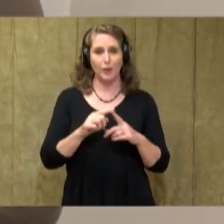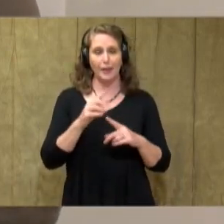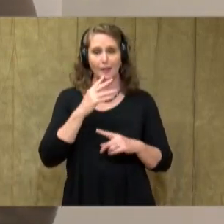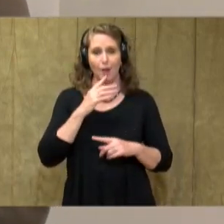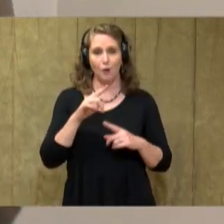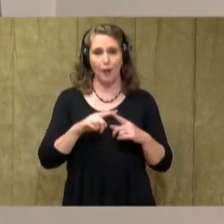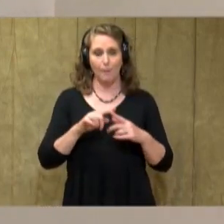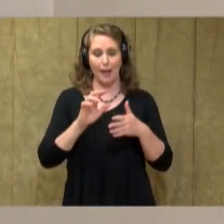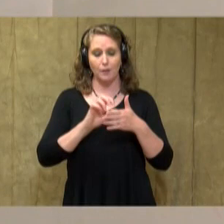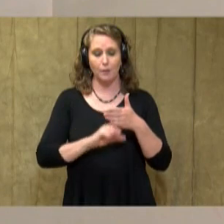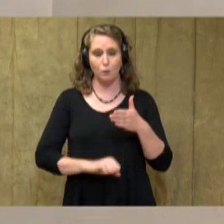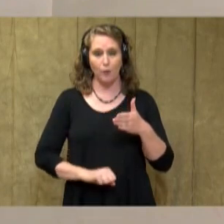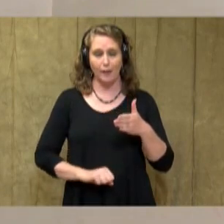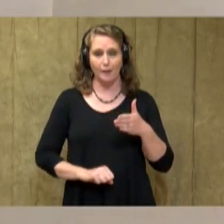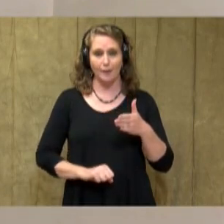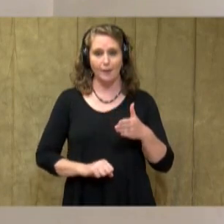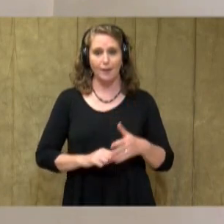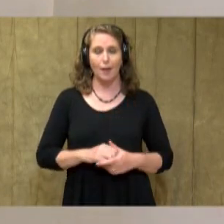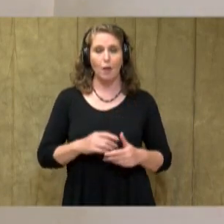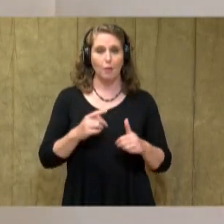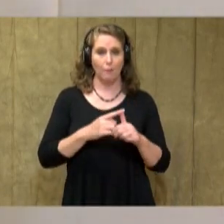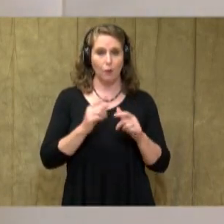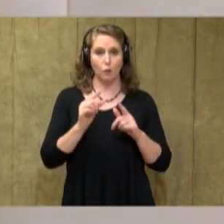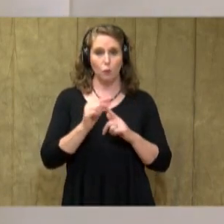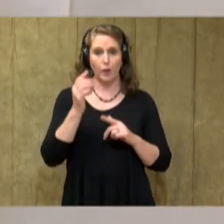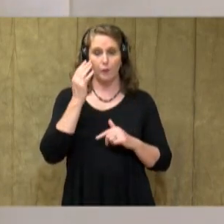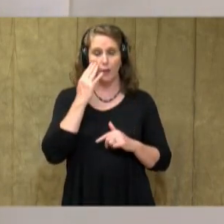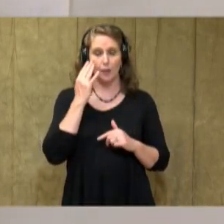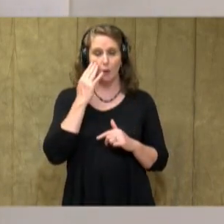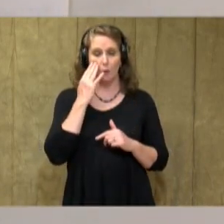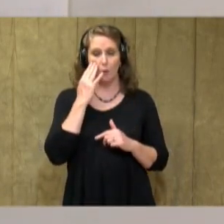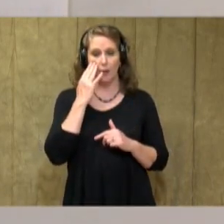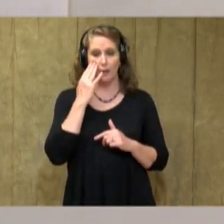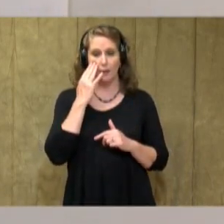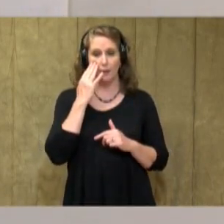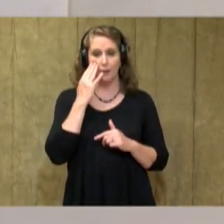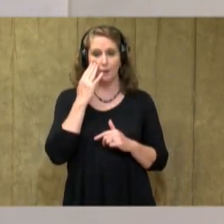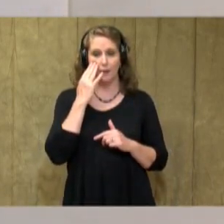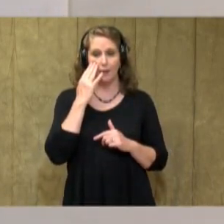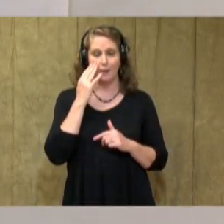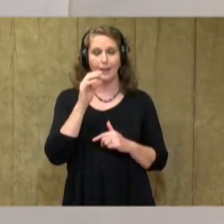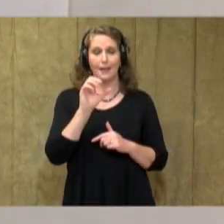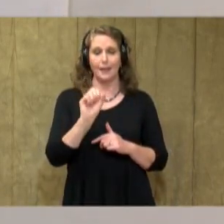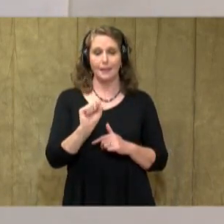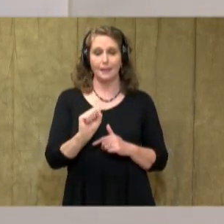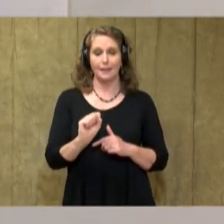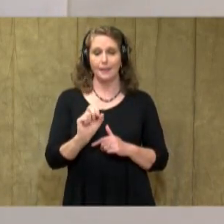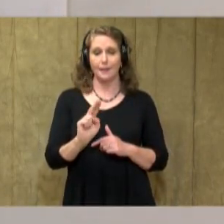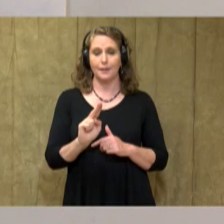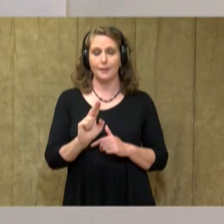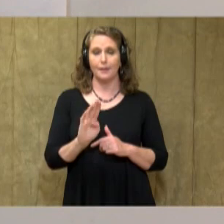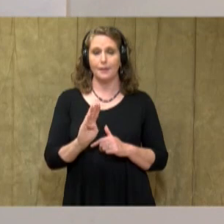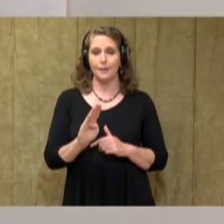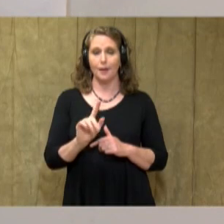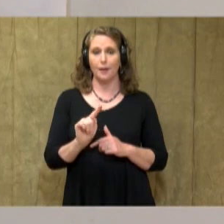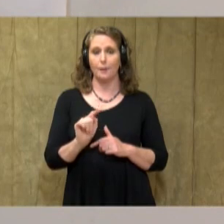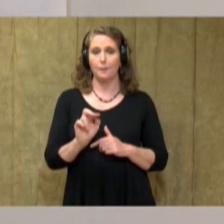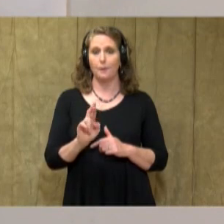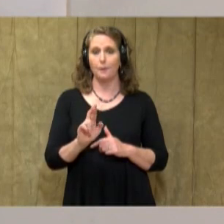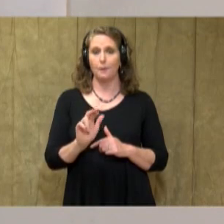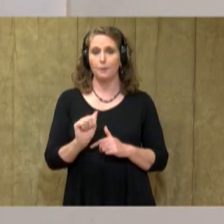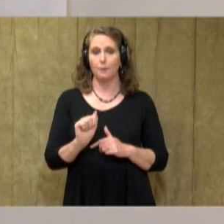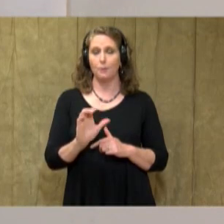talk about subtracting. Well, the first word that we know that we should use is subtract.